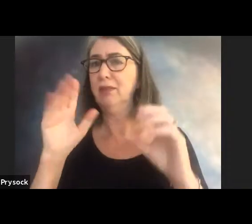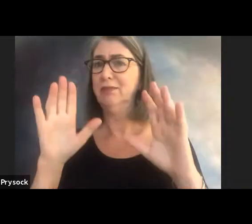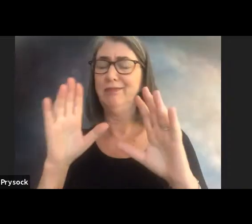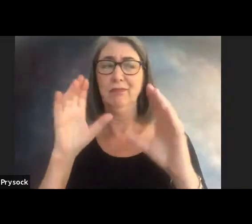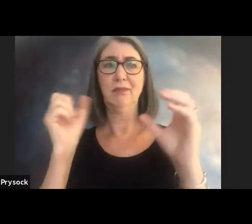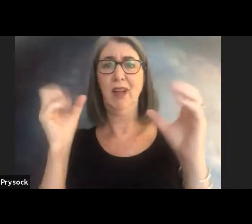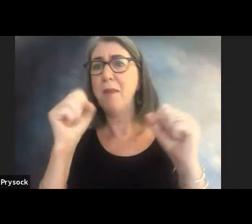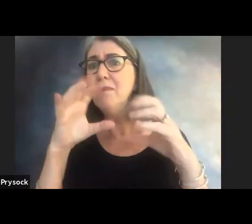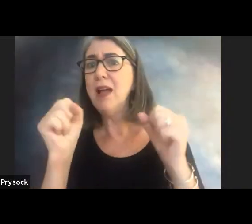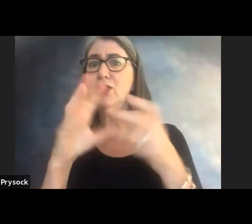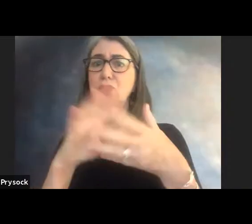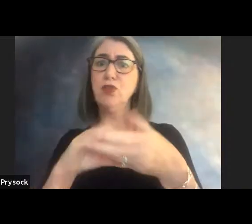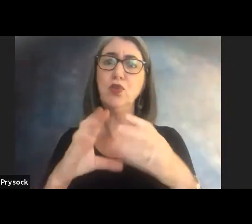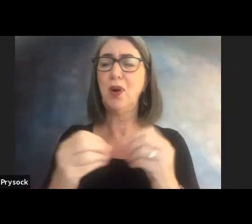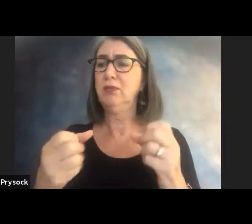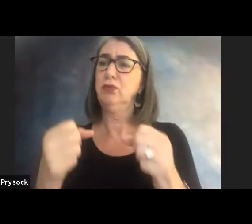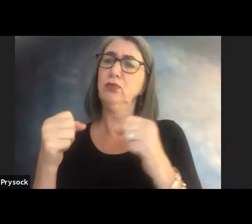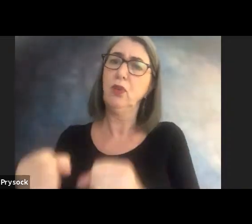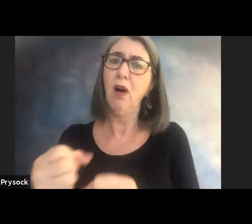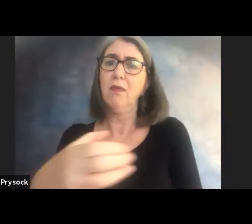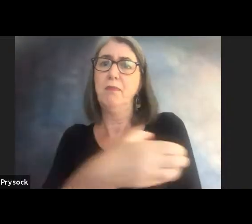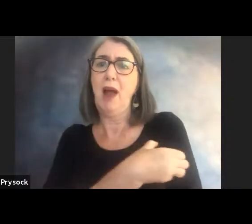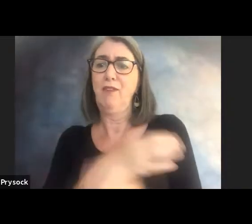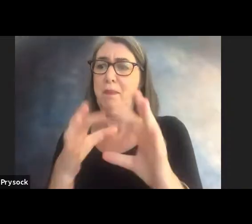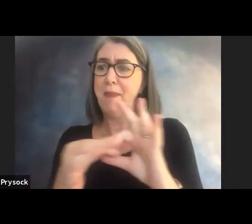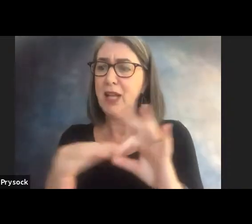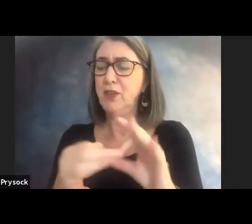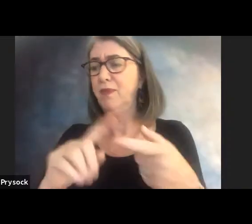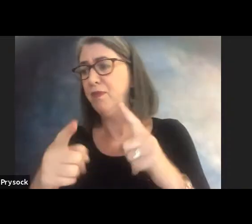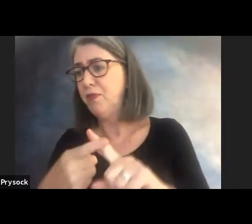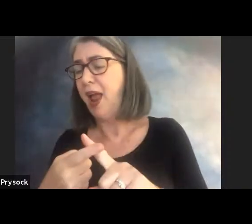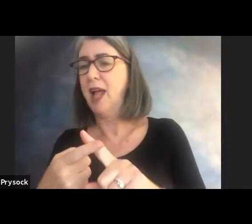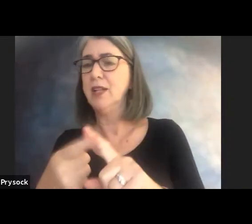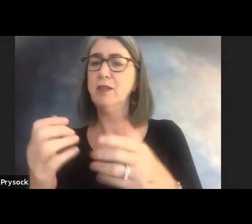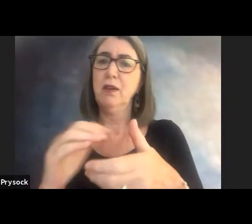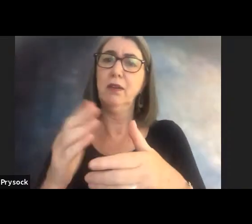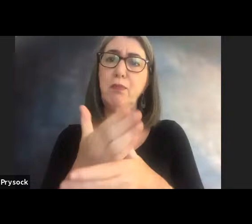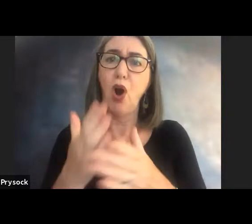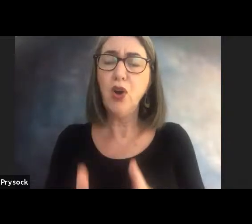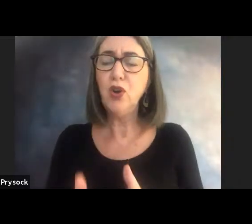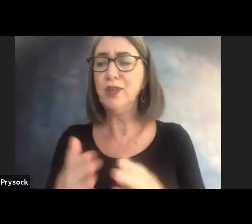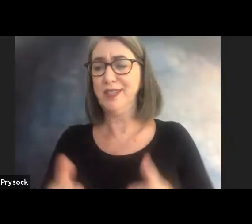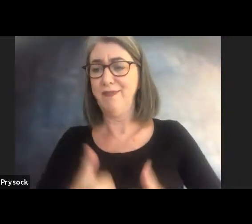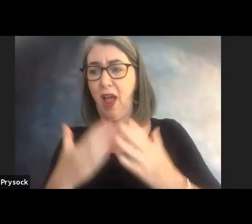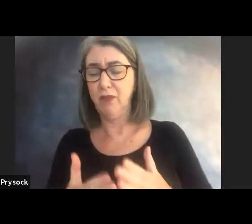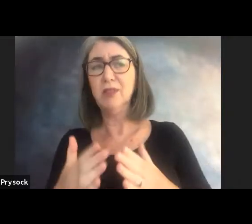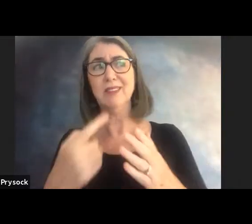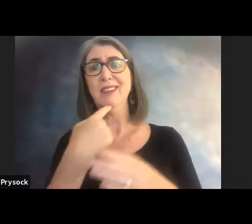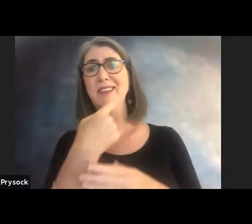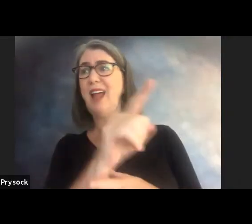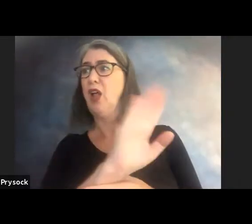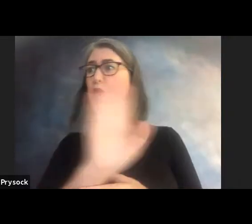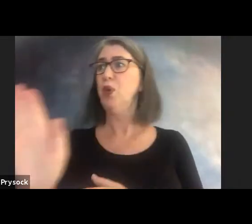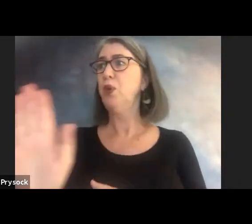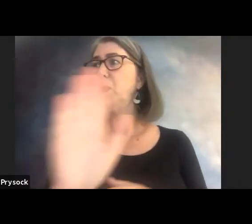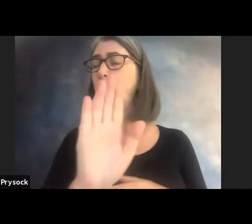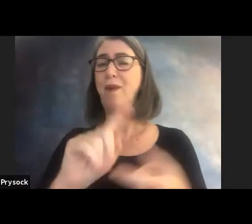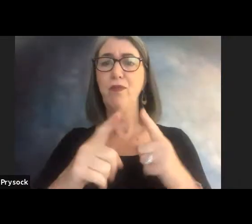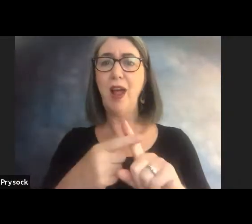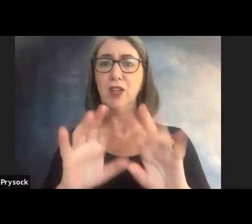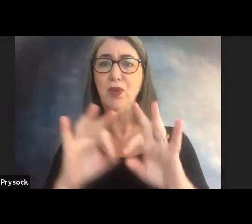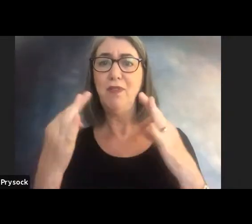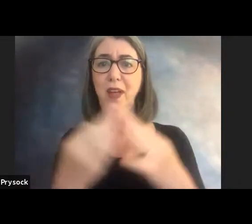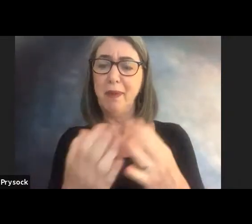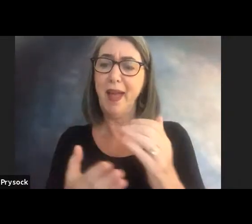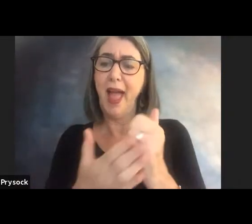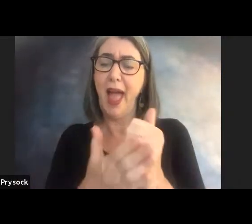stories, some powerful messages from our friends, our partners, our survivor. Please share that with your friends, your family, and